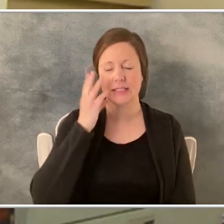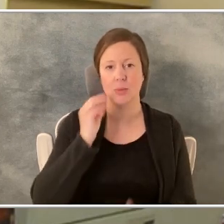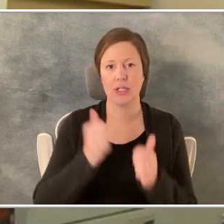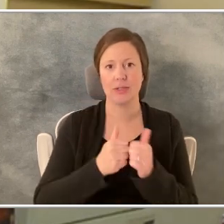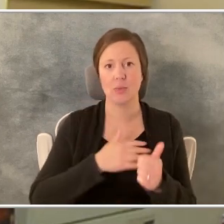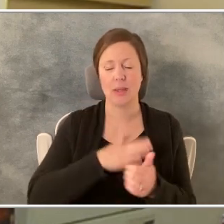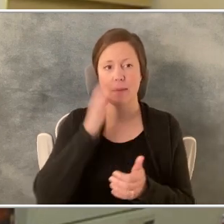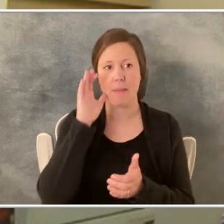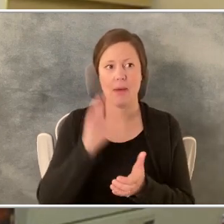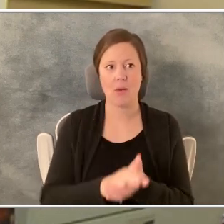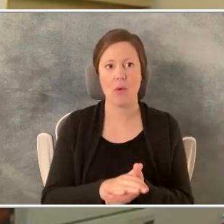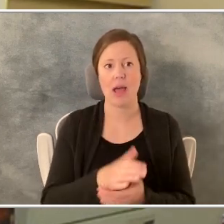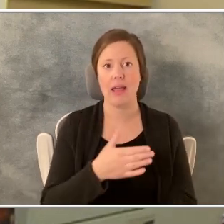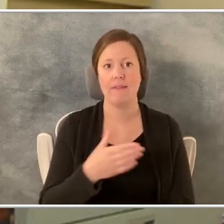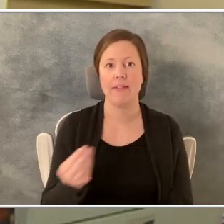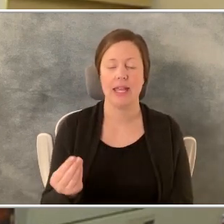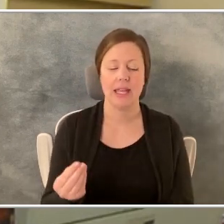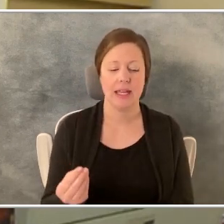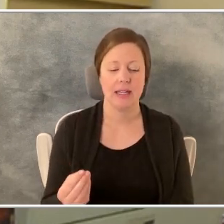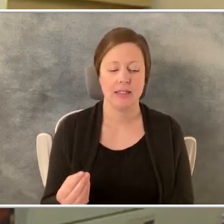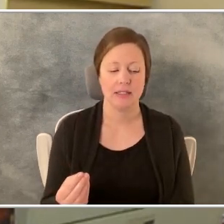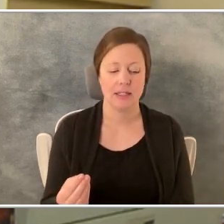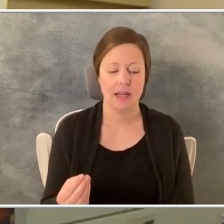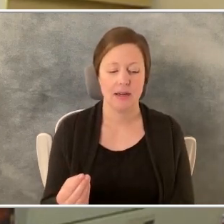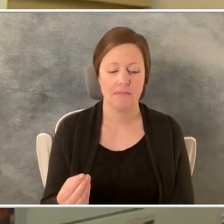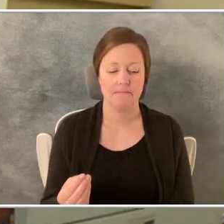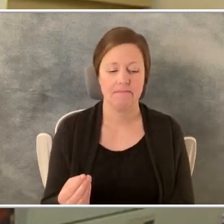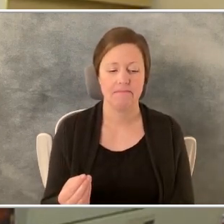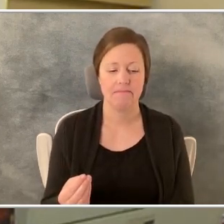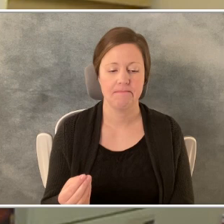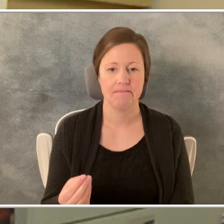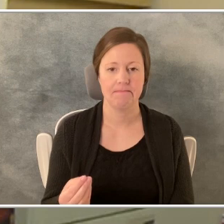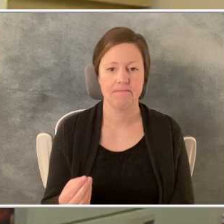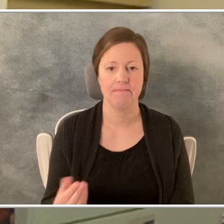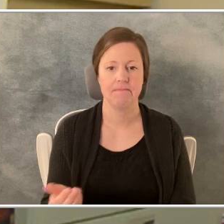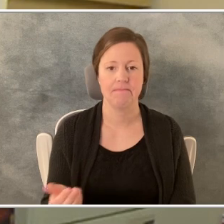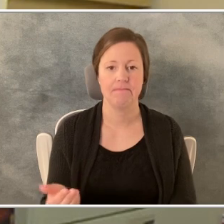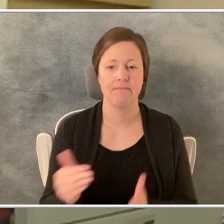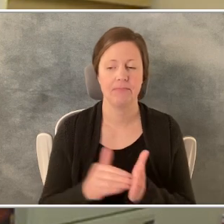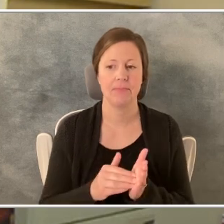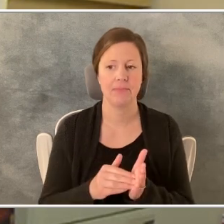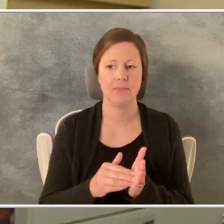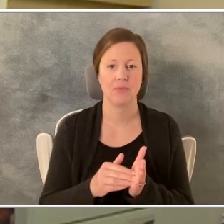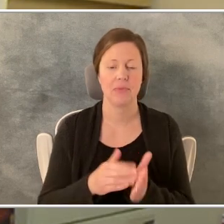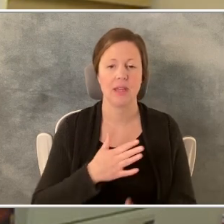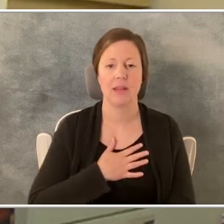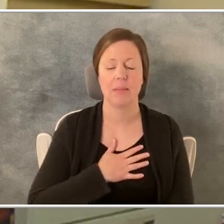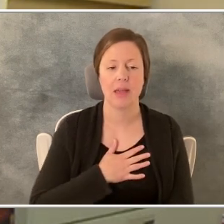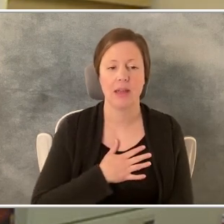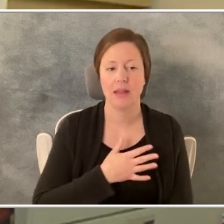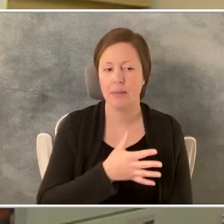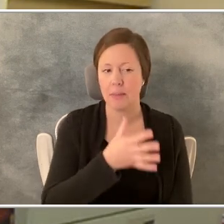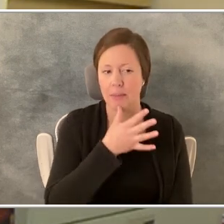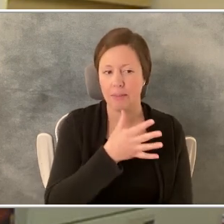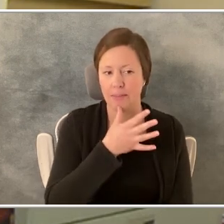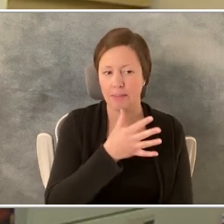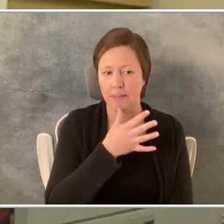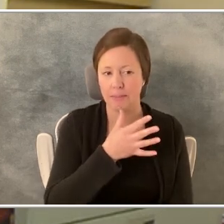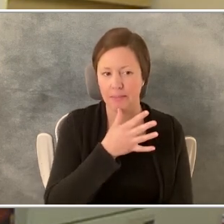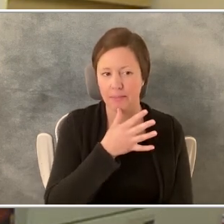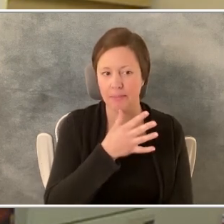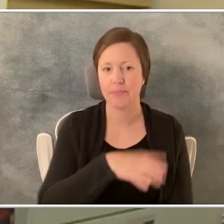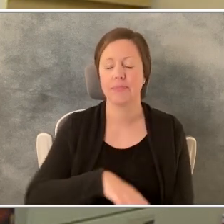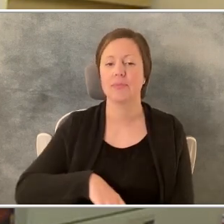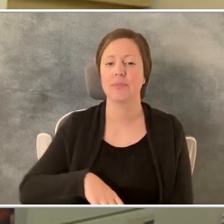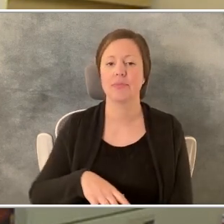And again, my mom's name was Mary, and it was something that I don't consider